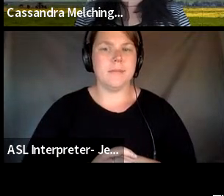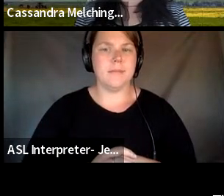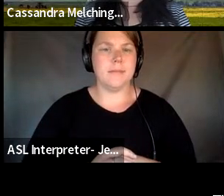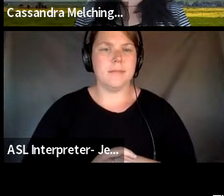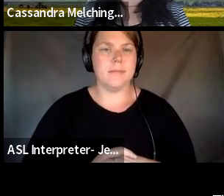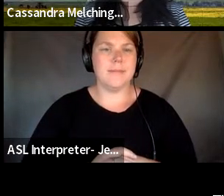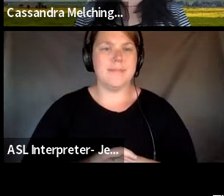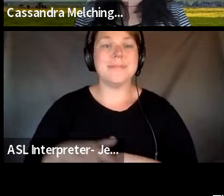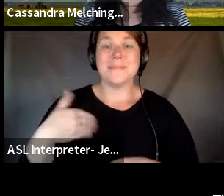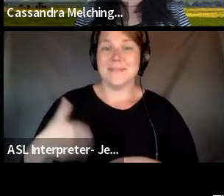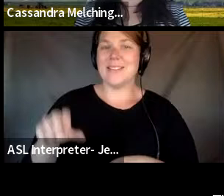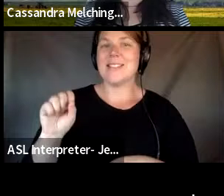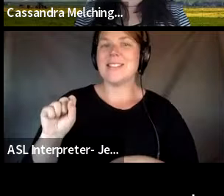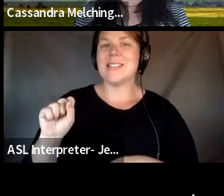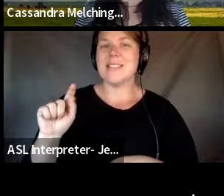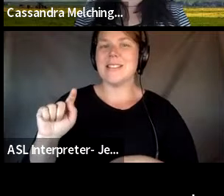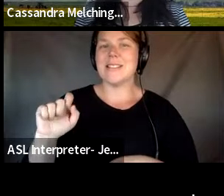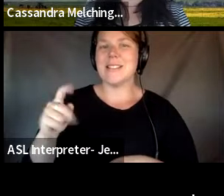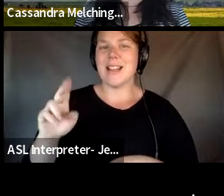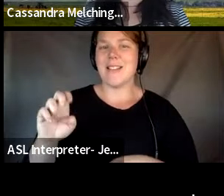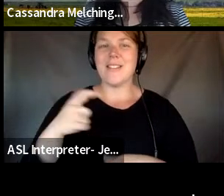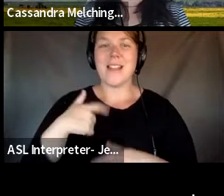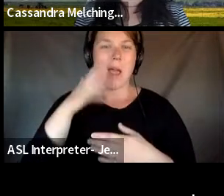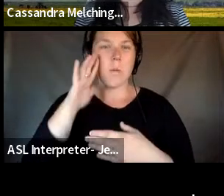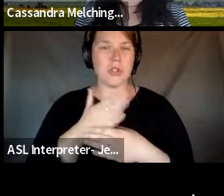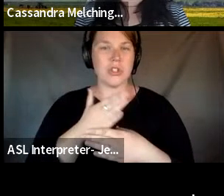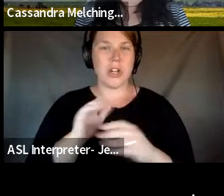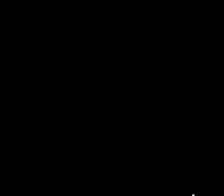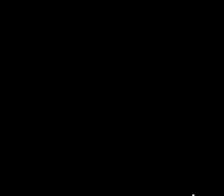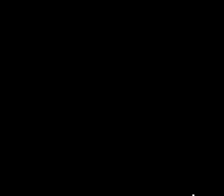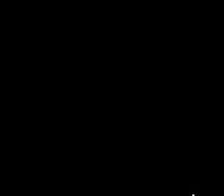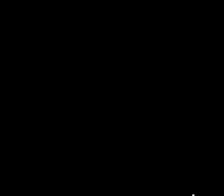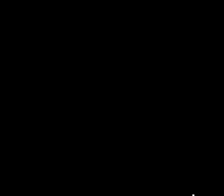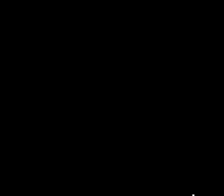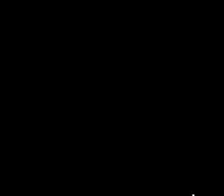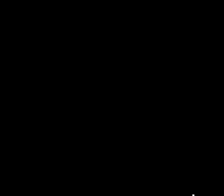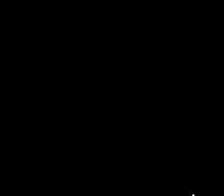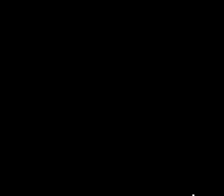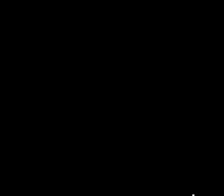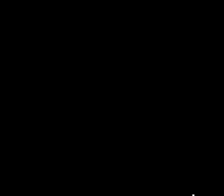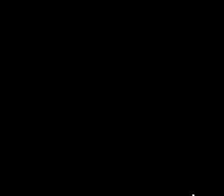This is Stephanie. I'm going to share my screen again.